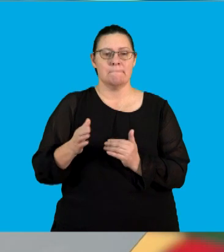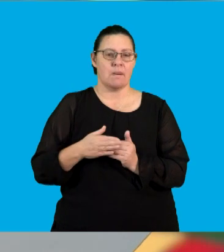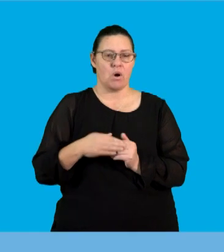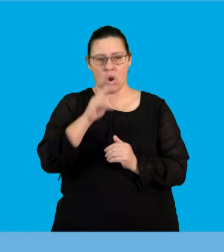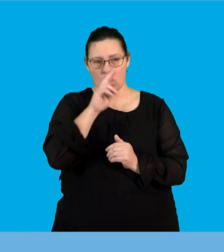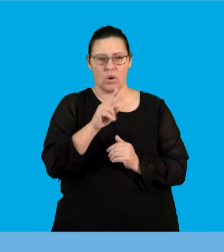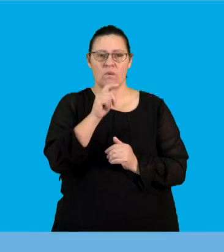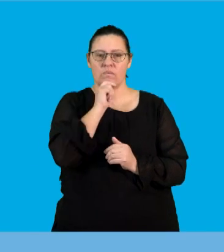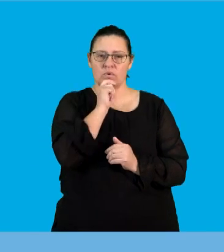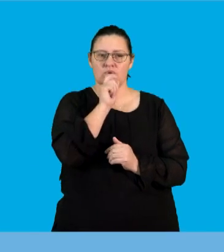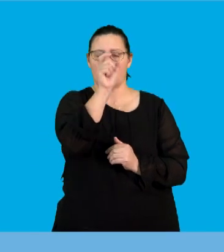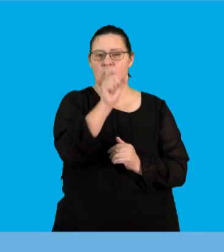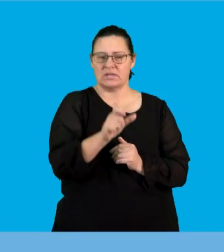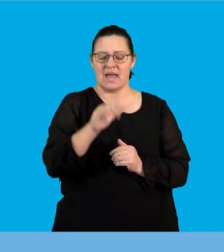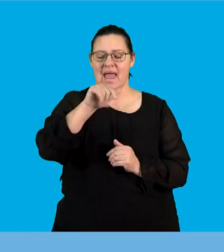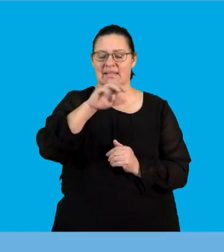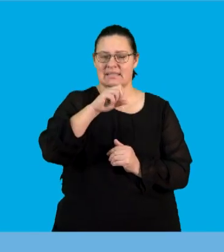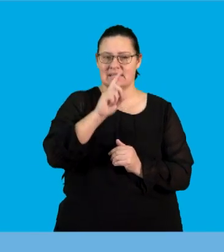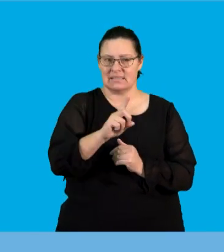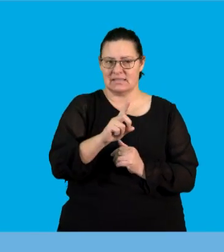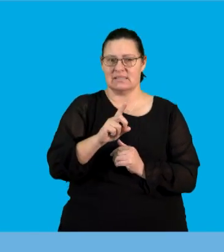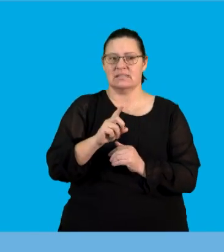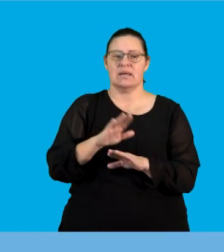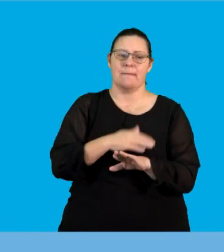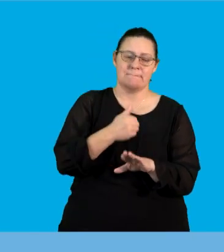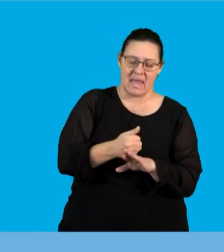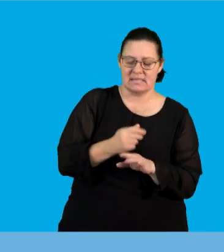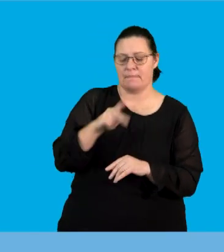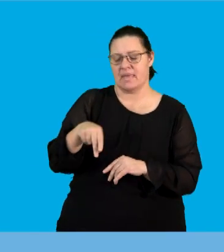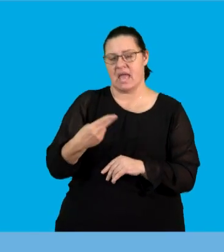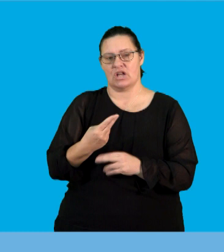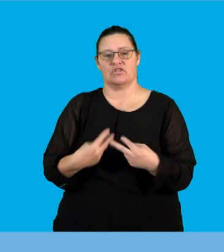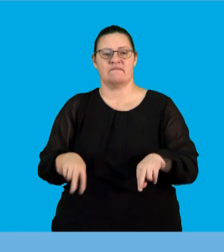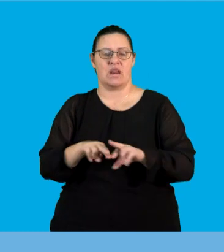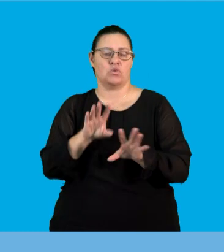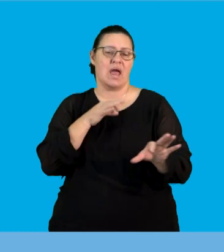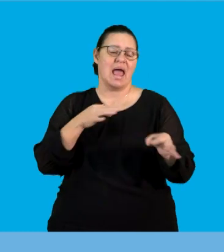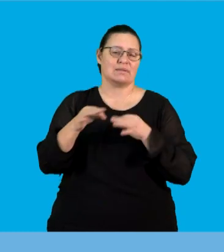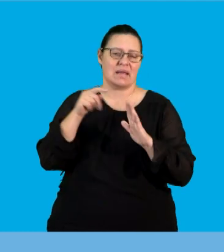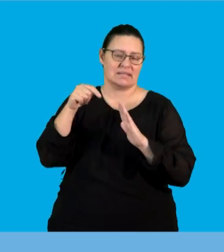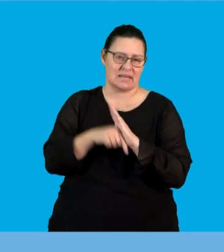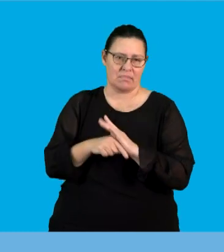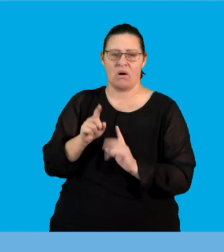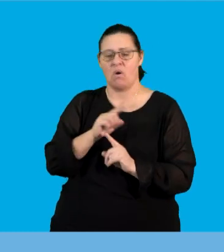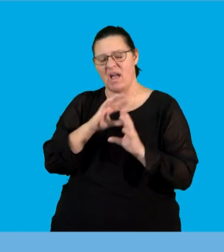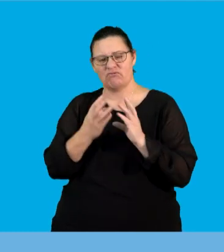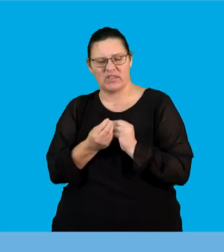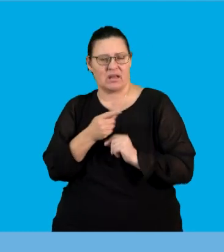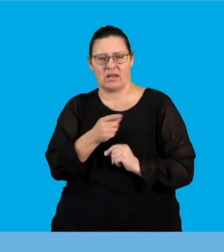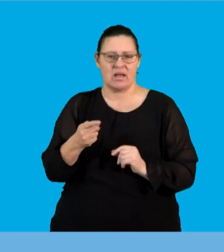further used certain words such as acid, base, and the pH value to better explain how everything